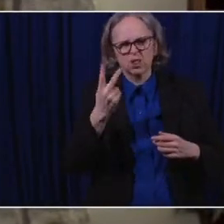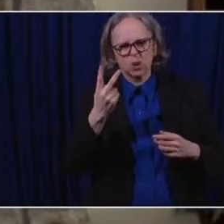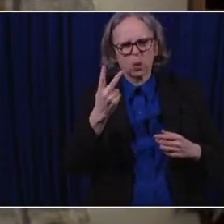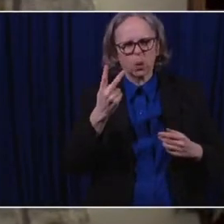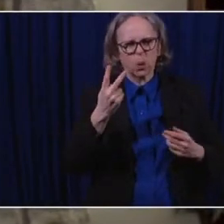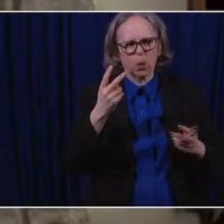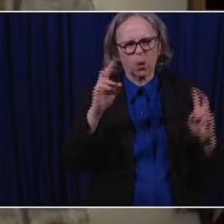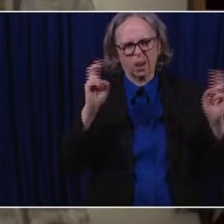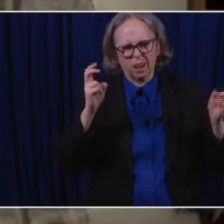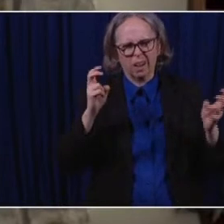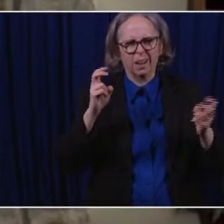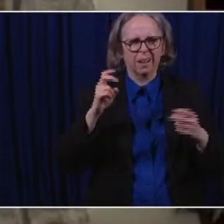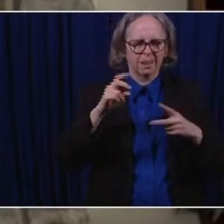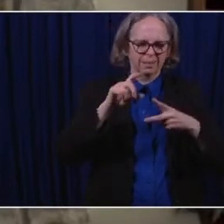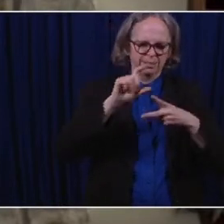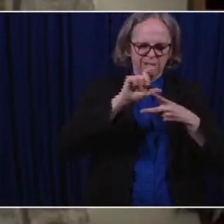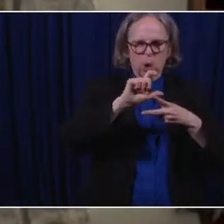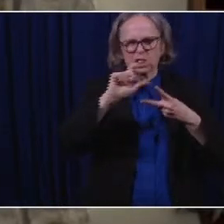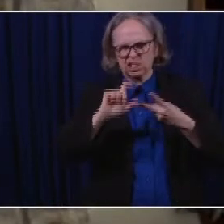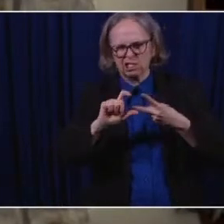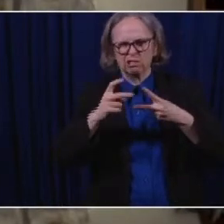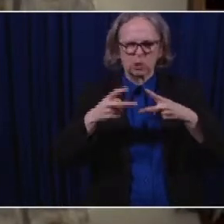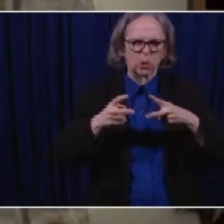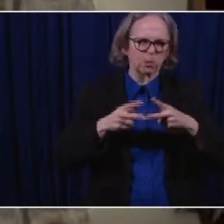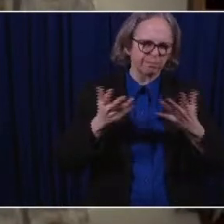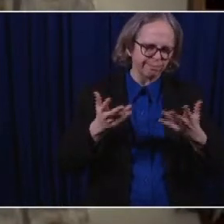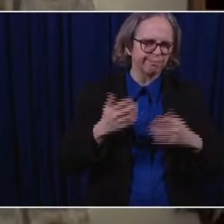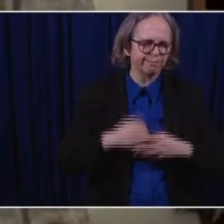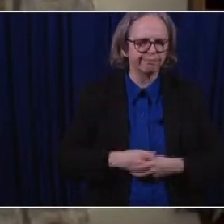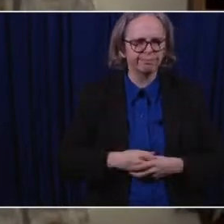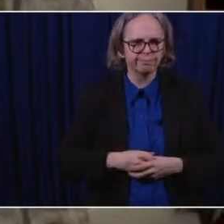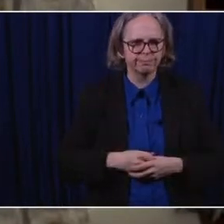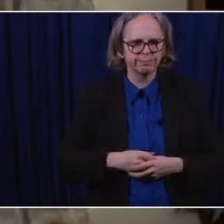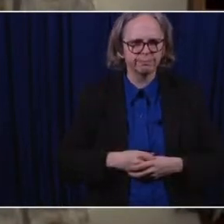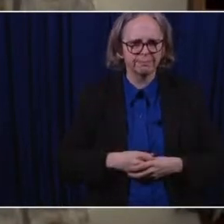Next question is from Laura Hancock at cleveland.com.